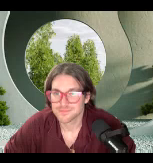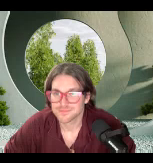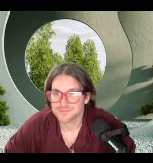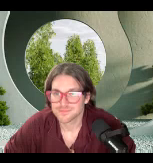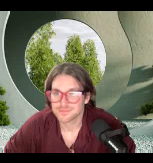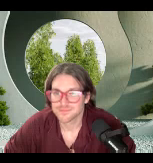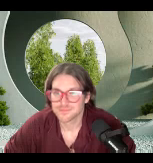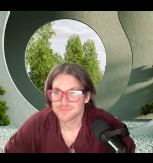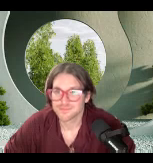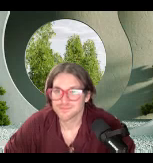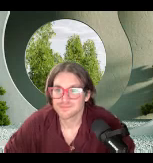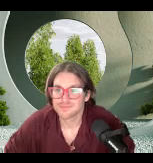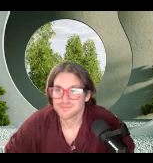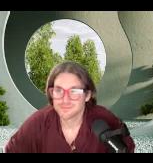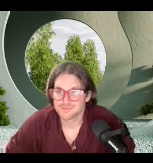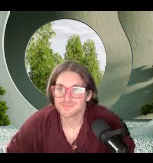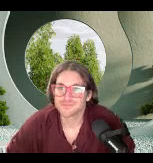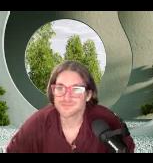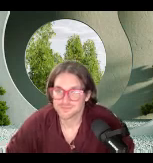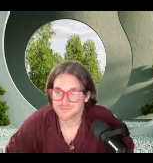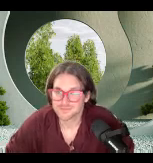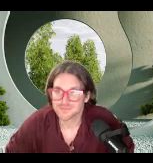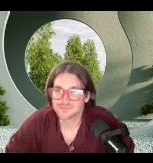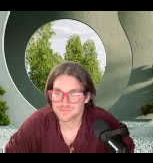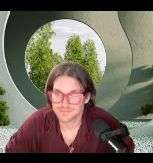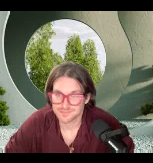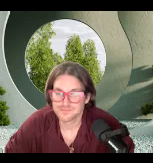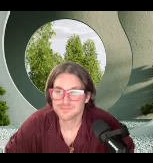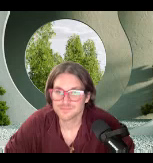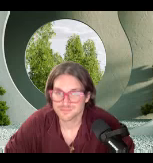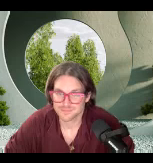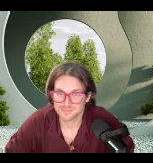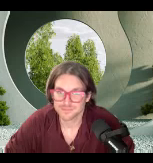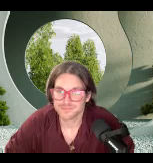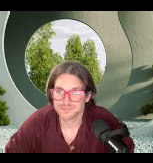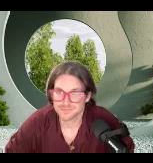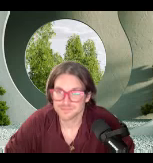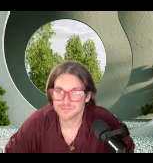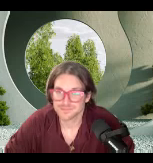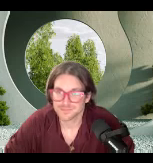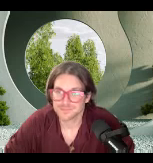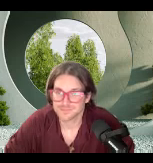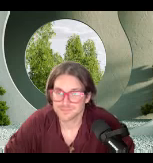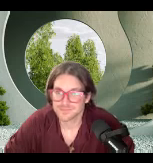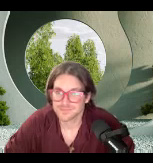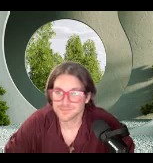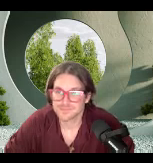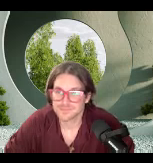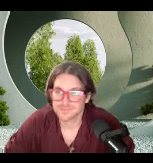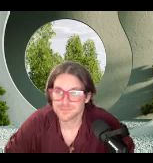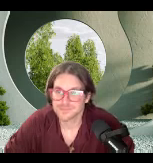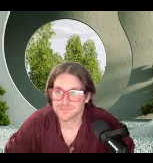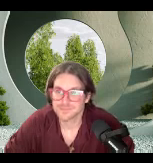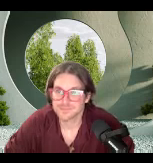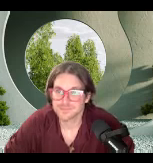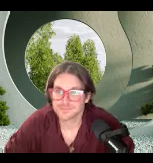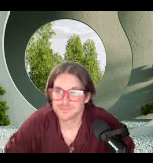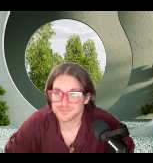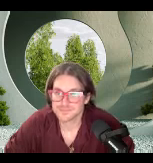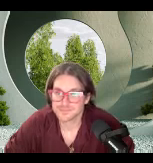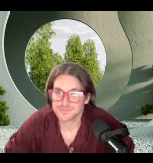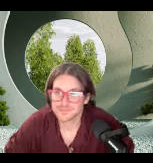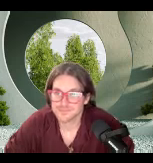like built-in features in our LMSs. And then those of you that do have to add content to websites, we want to use